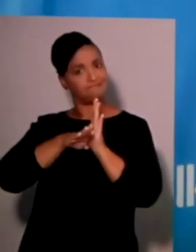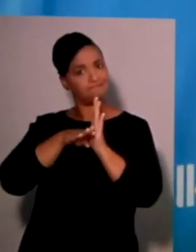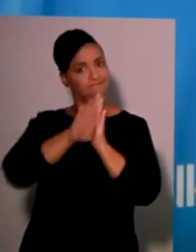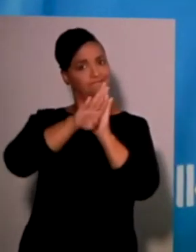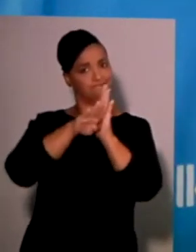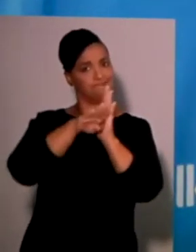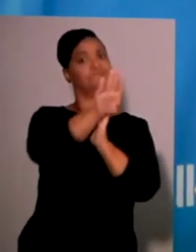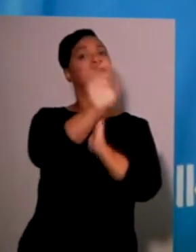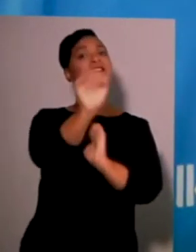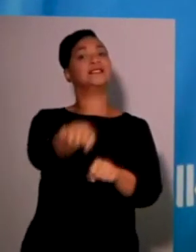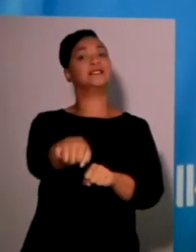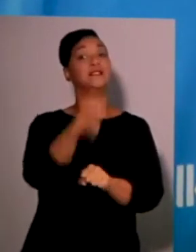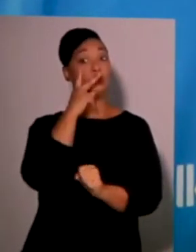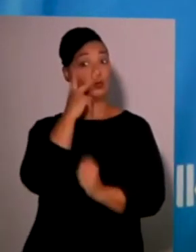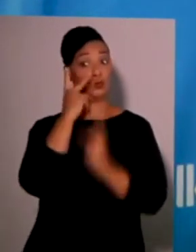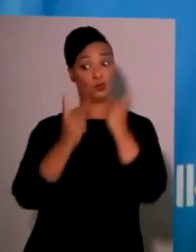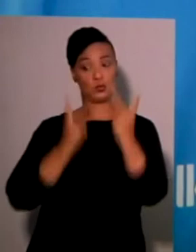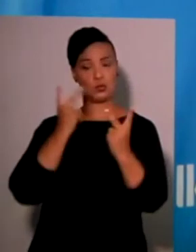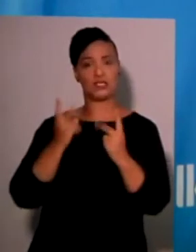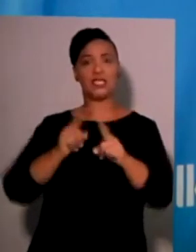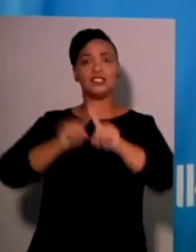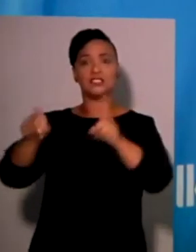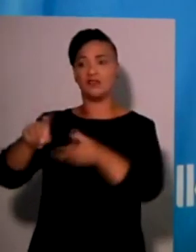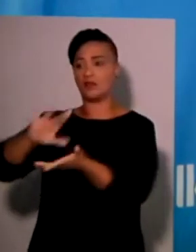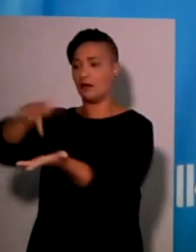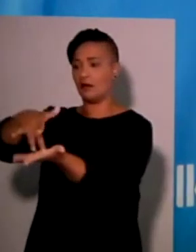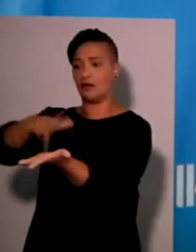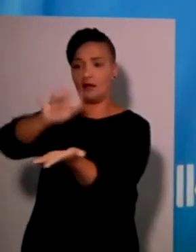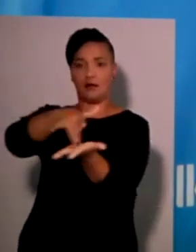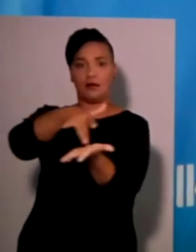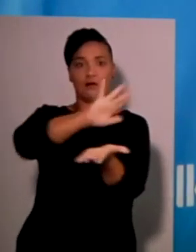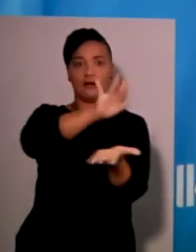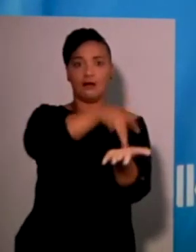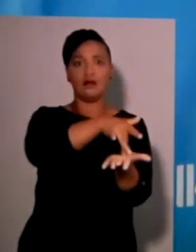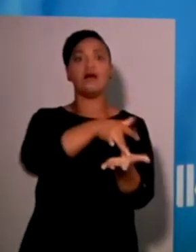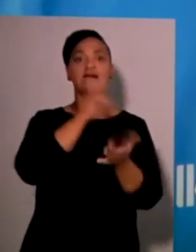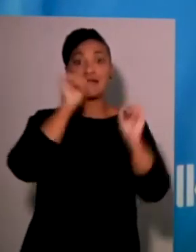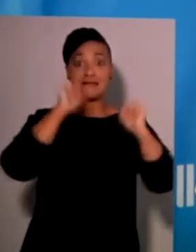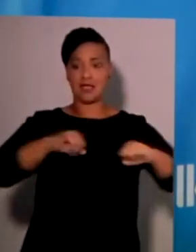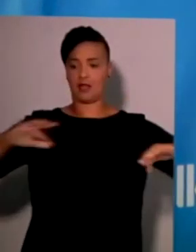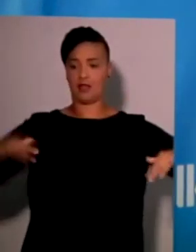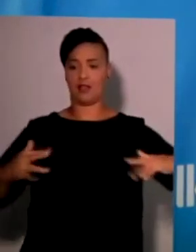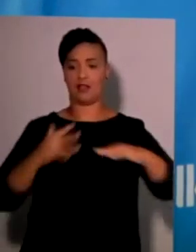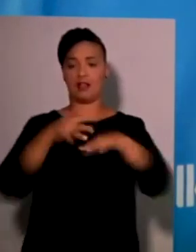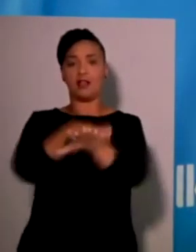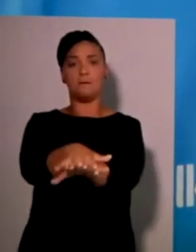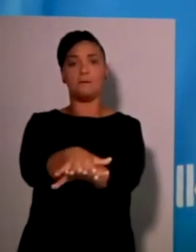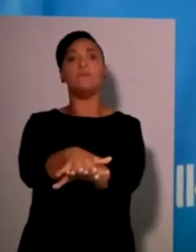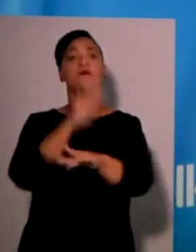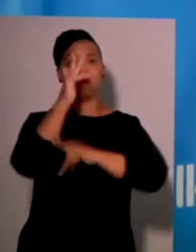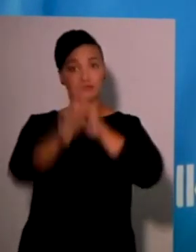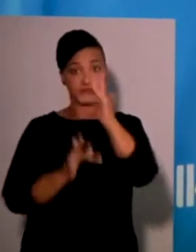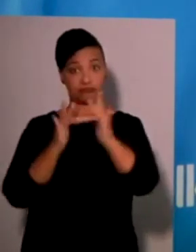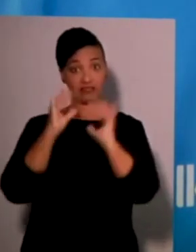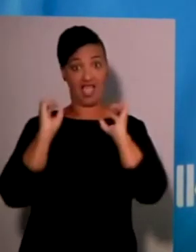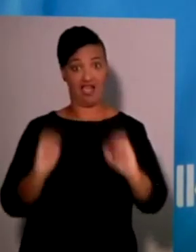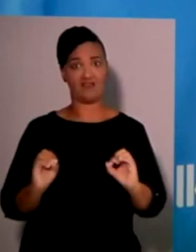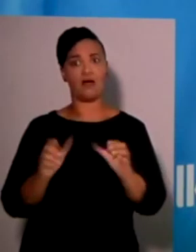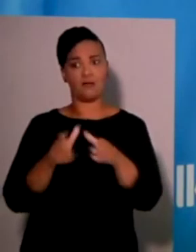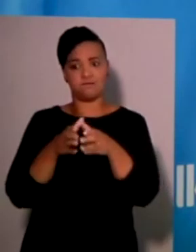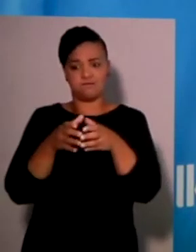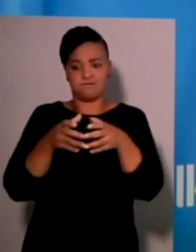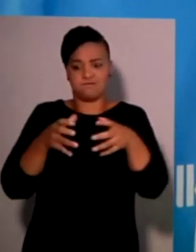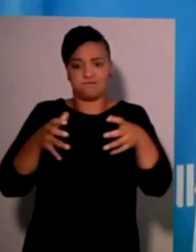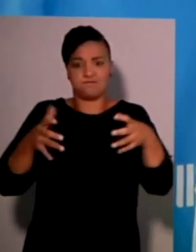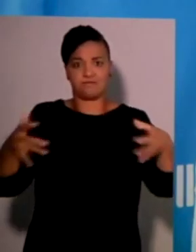fruit. If you look at the number of sites that are integrated, that has grown significantly. Leading